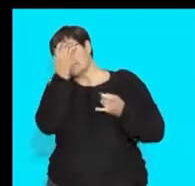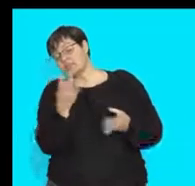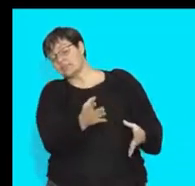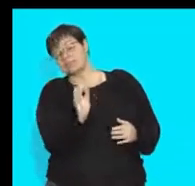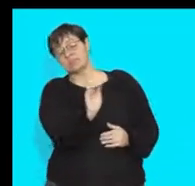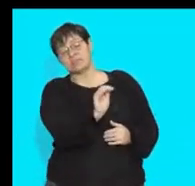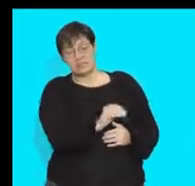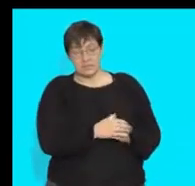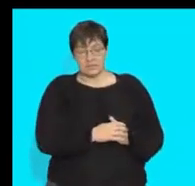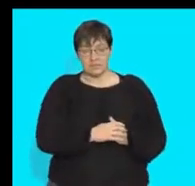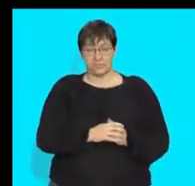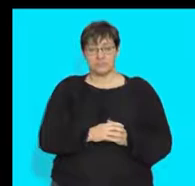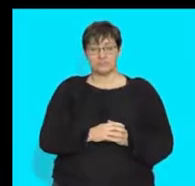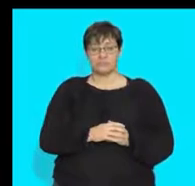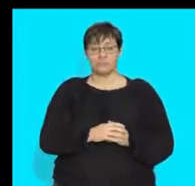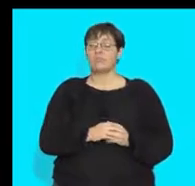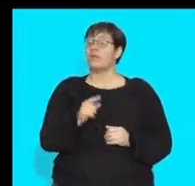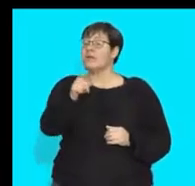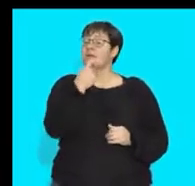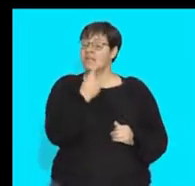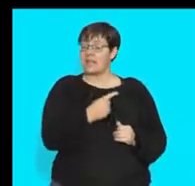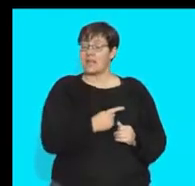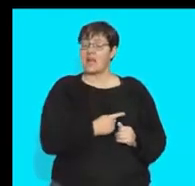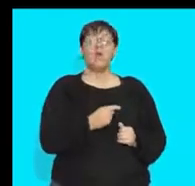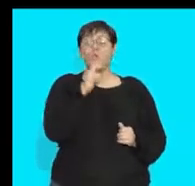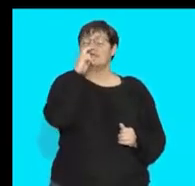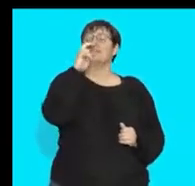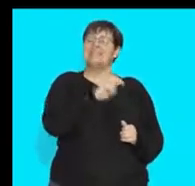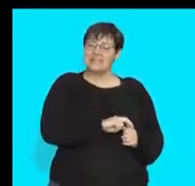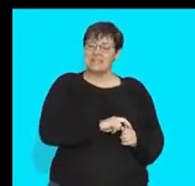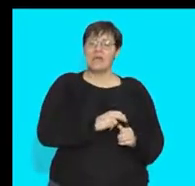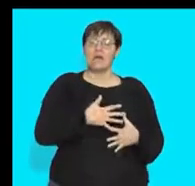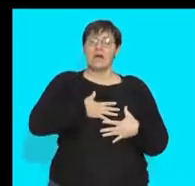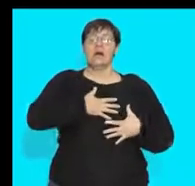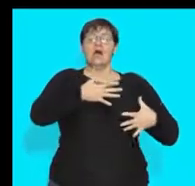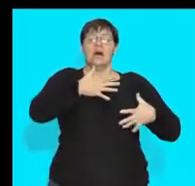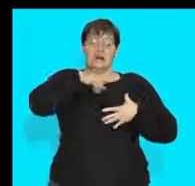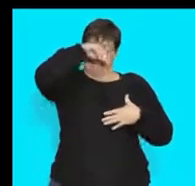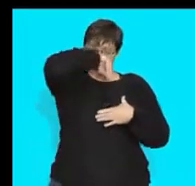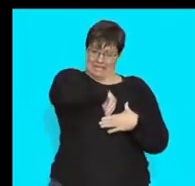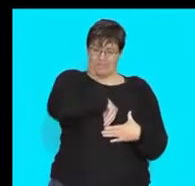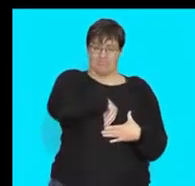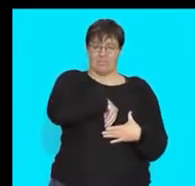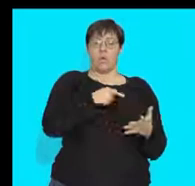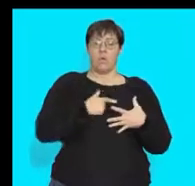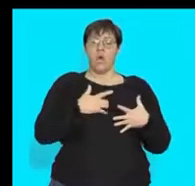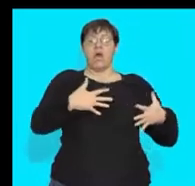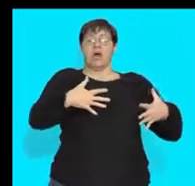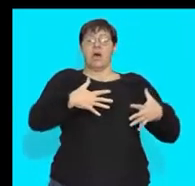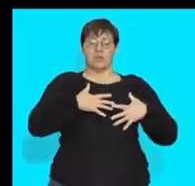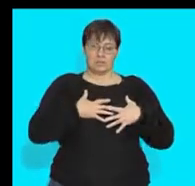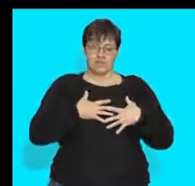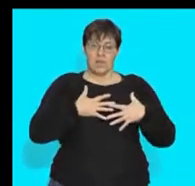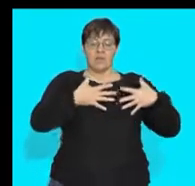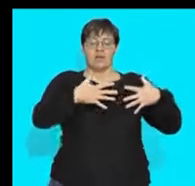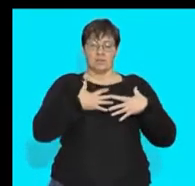straight to the lungs. We must say to the lungs, guys, you've got to breathe in deeper and you've got to breathe in heavier. And yes, I know